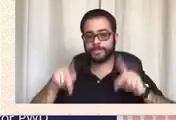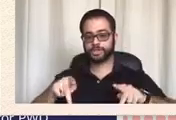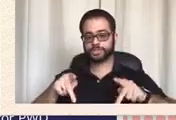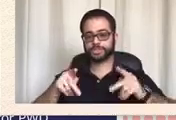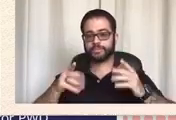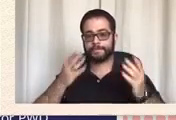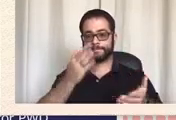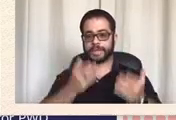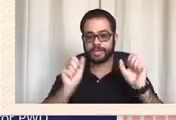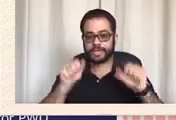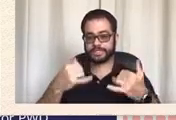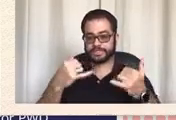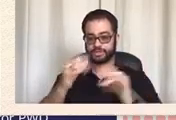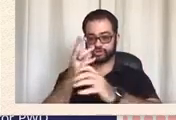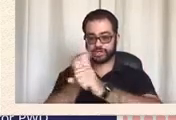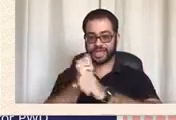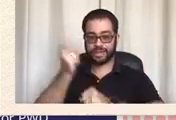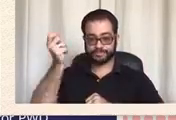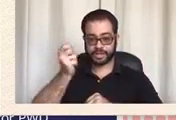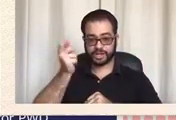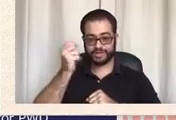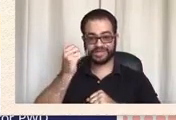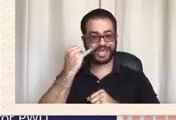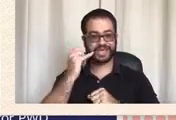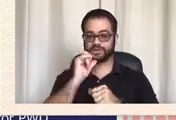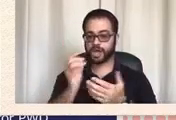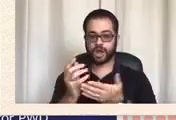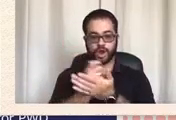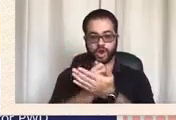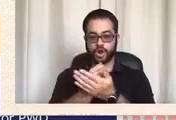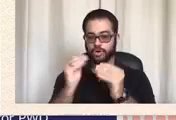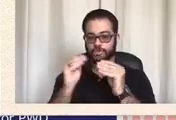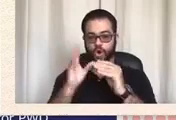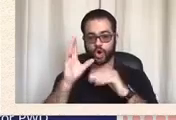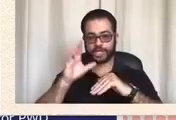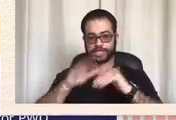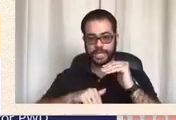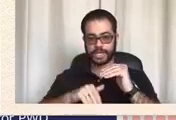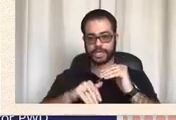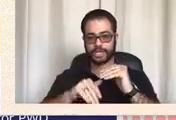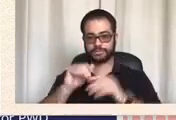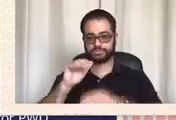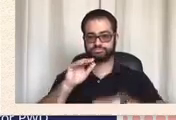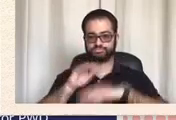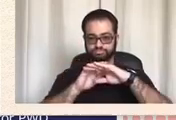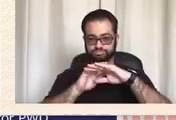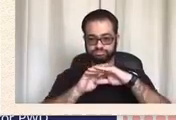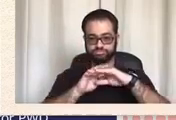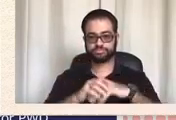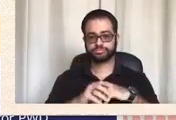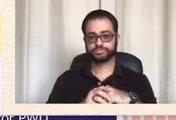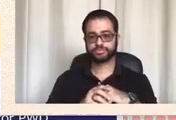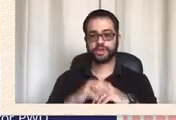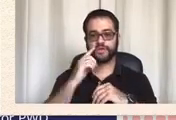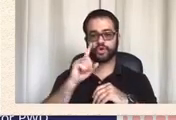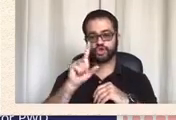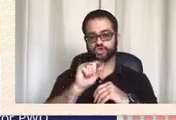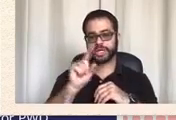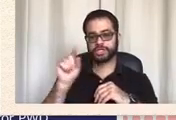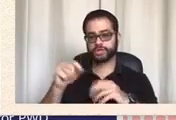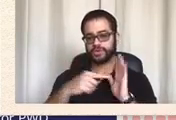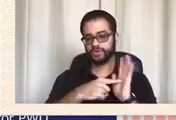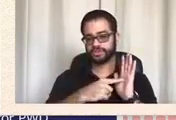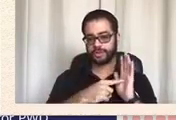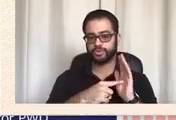if they do not earn more than the substantial gainful activity amount. So for 2020, this is